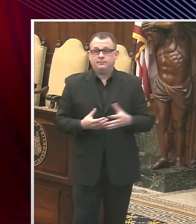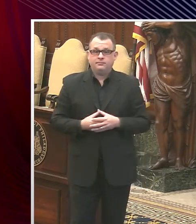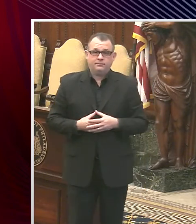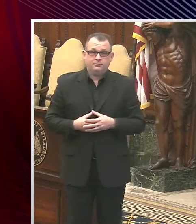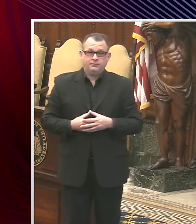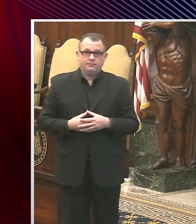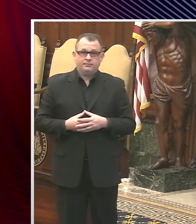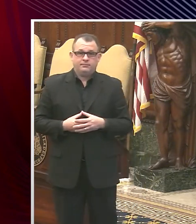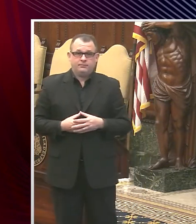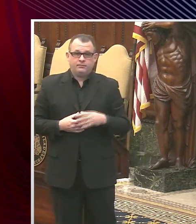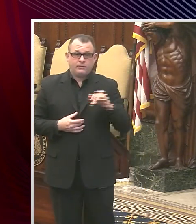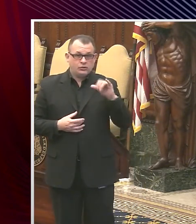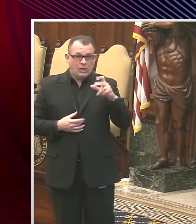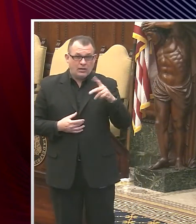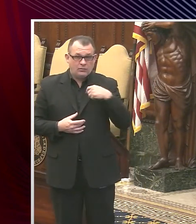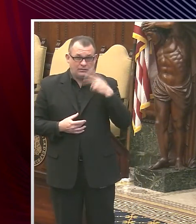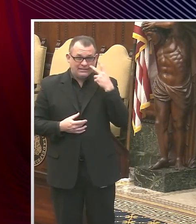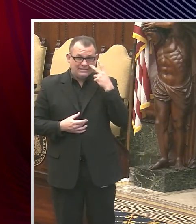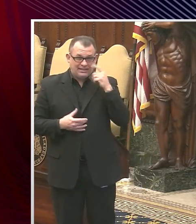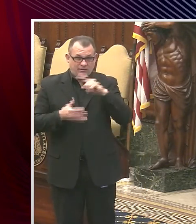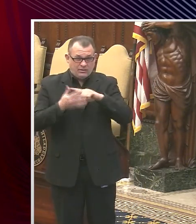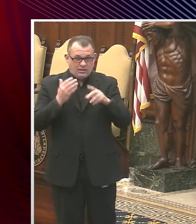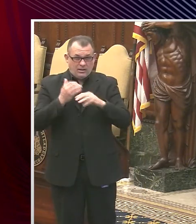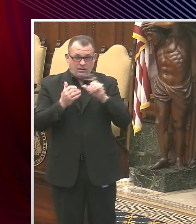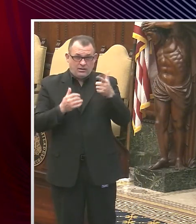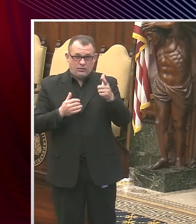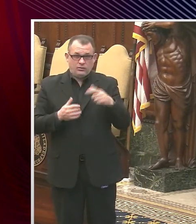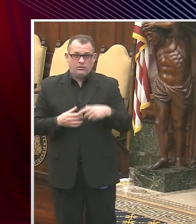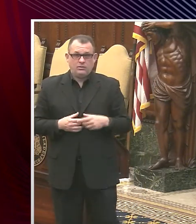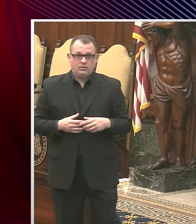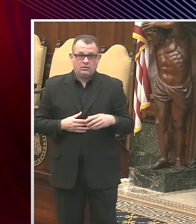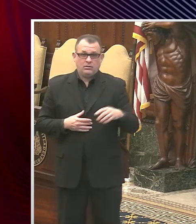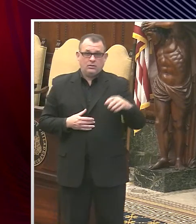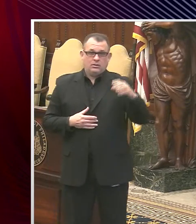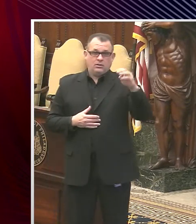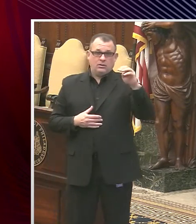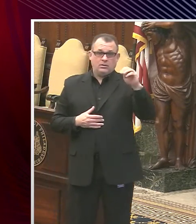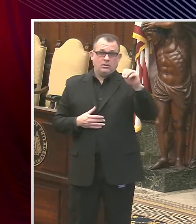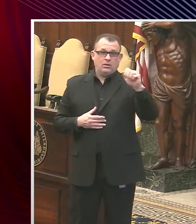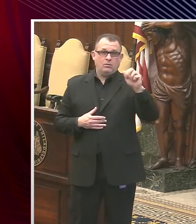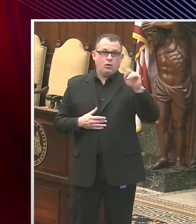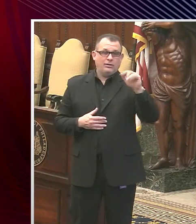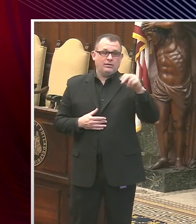All right, Jack, we'll see if we can go back to you, but let's go to Martin Pratt of Philly YBN.